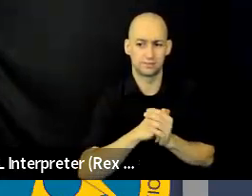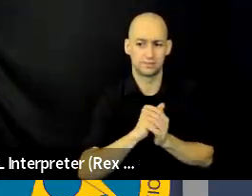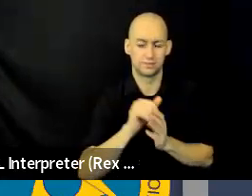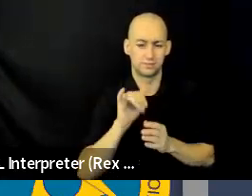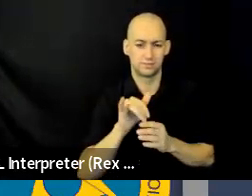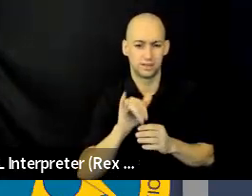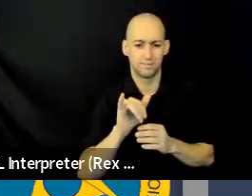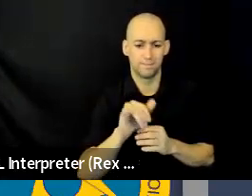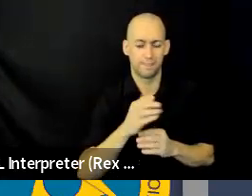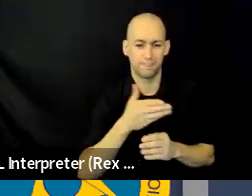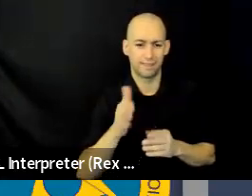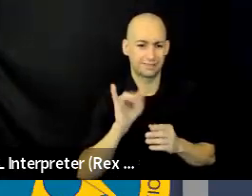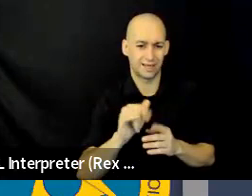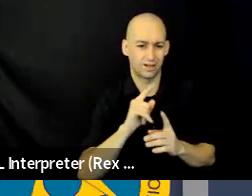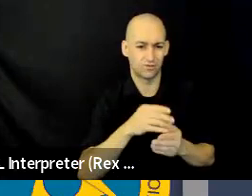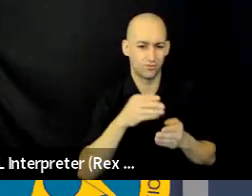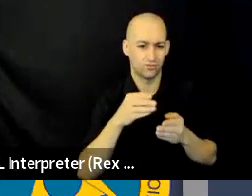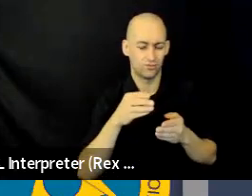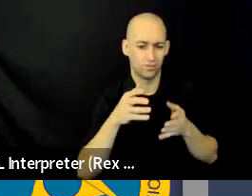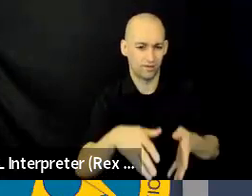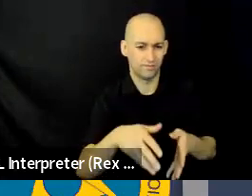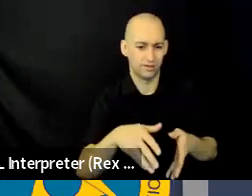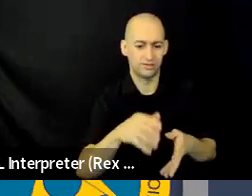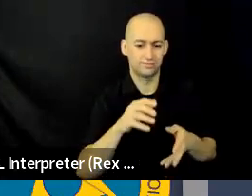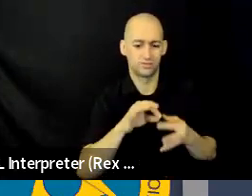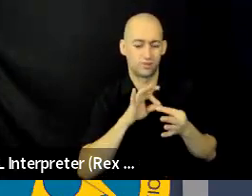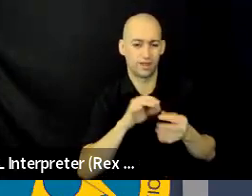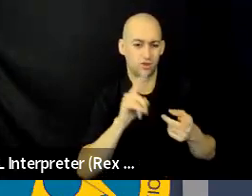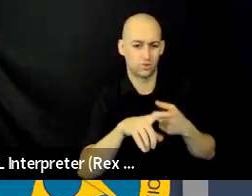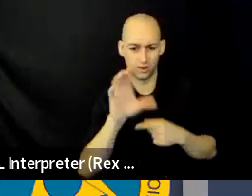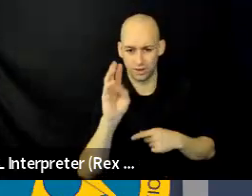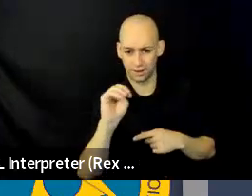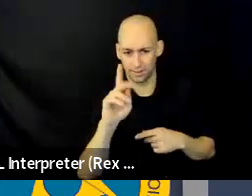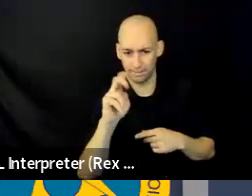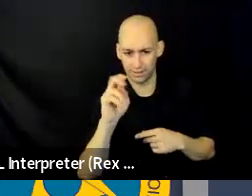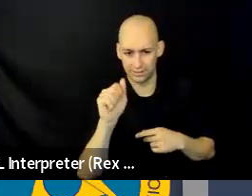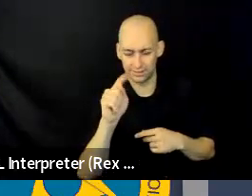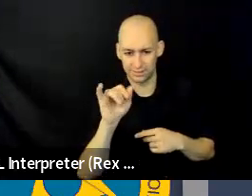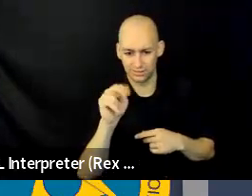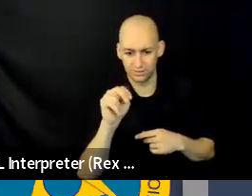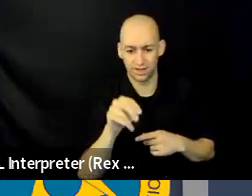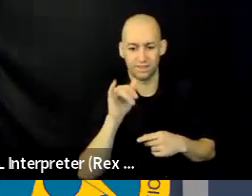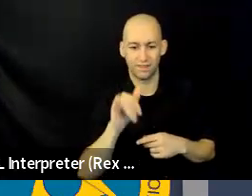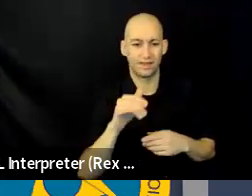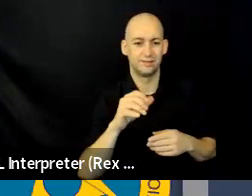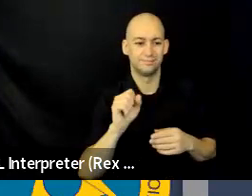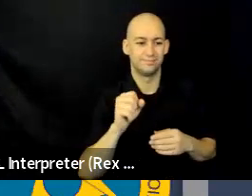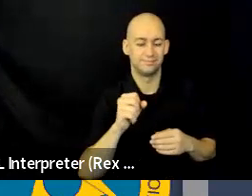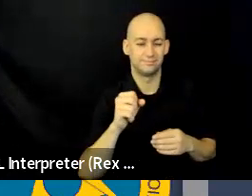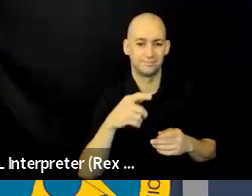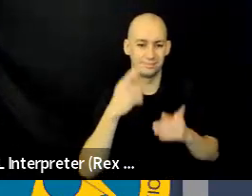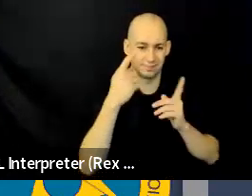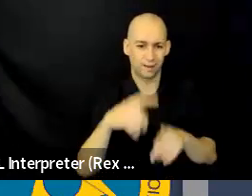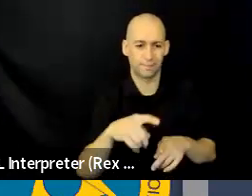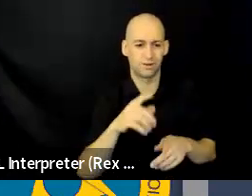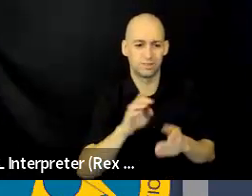the things that remain are really related to compensation. In fact, the settlement proposal was based on our design, and then other